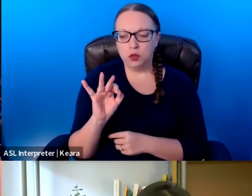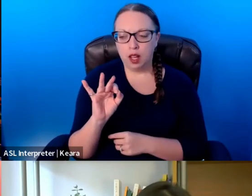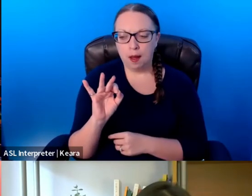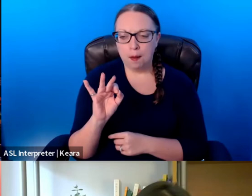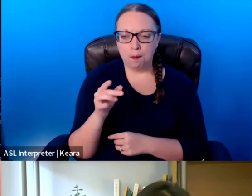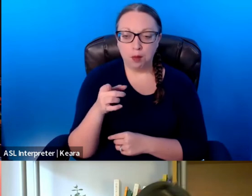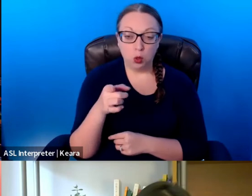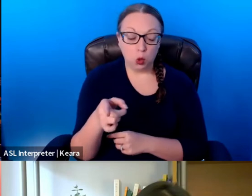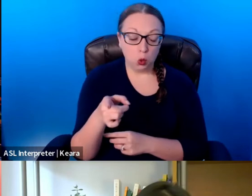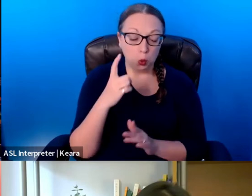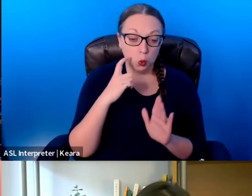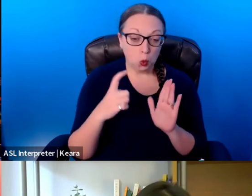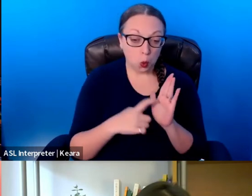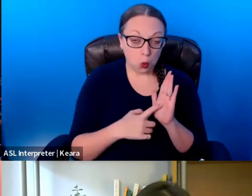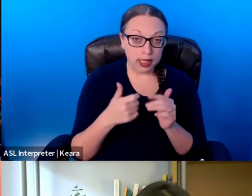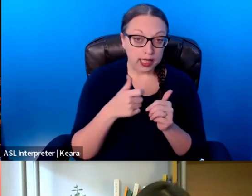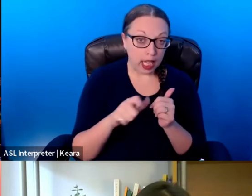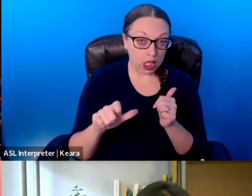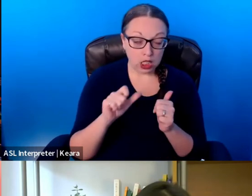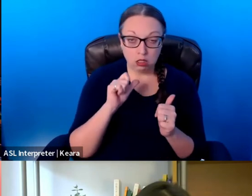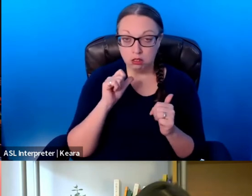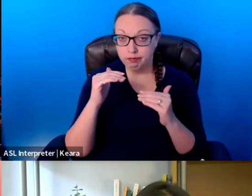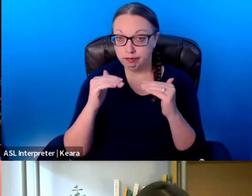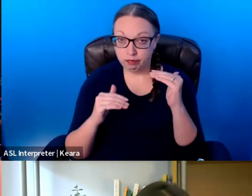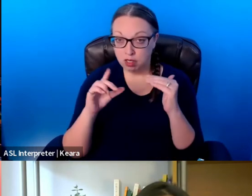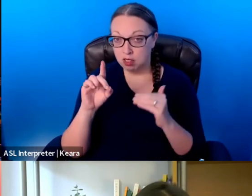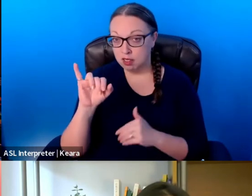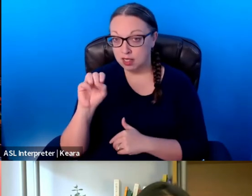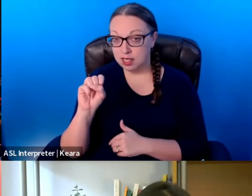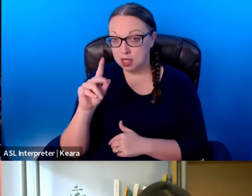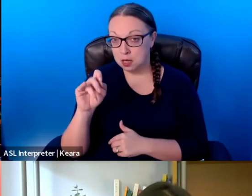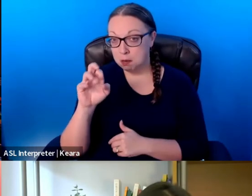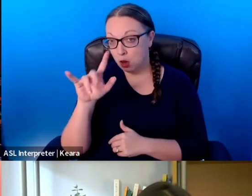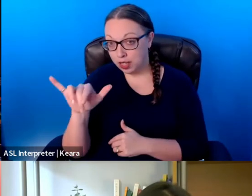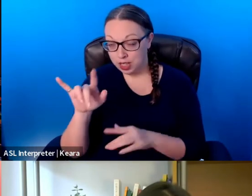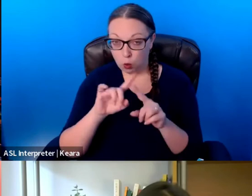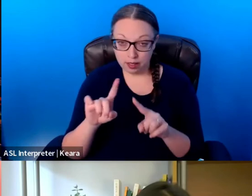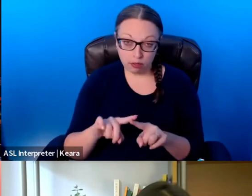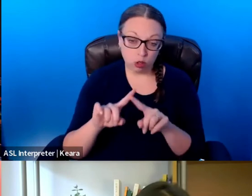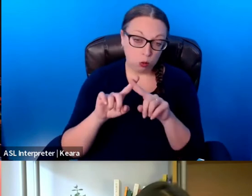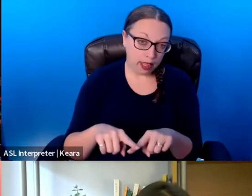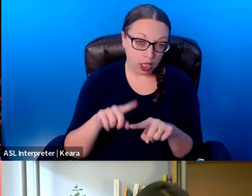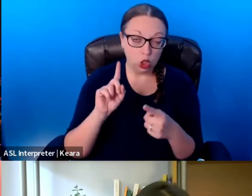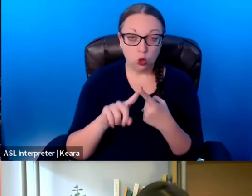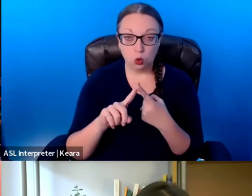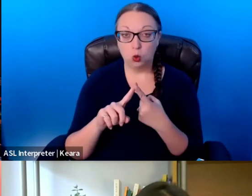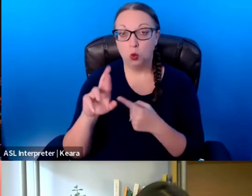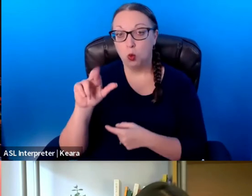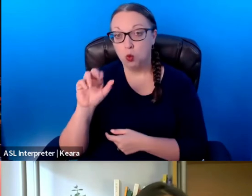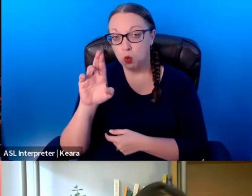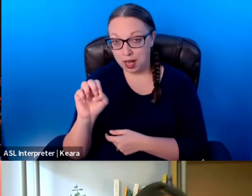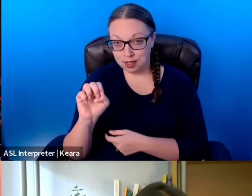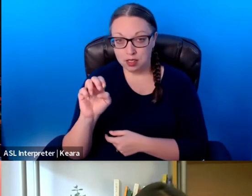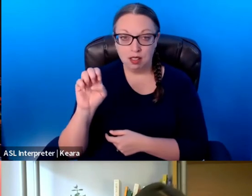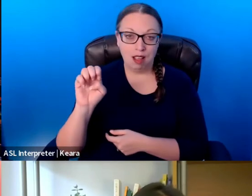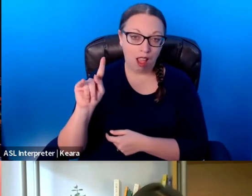you detected any disparities or differences related to race, ethnicity, or other characteristics, Natalie, in your study,